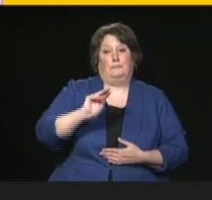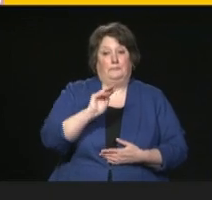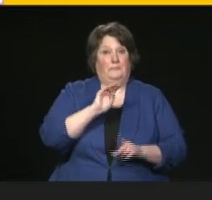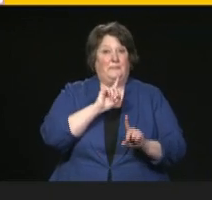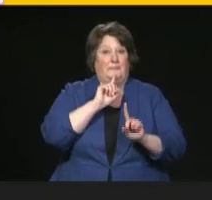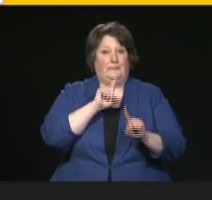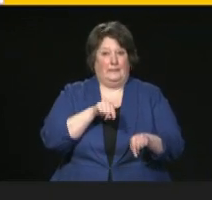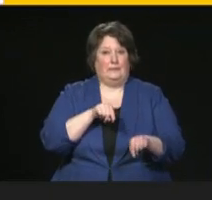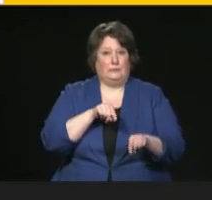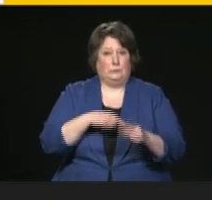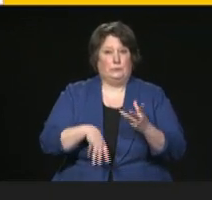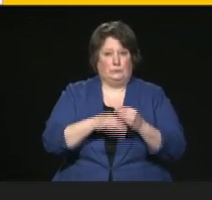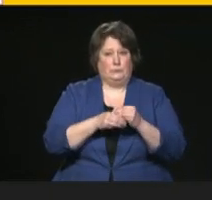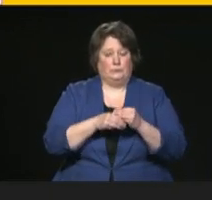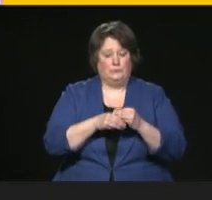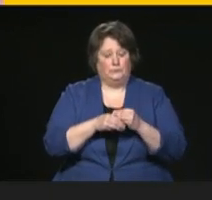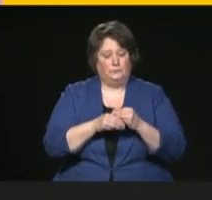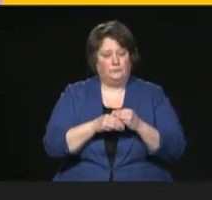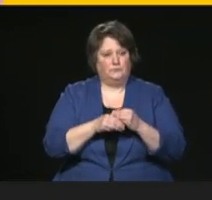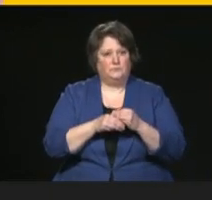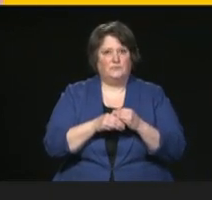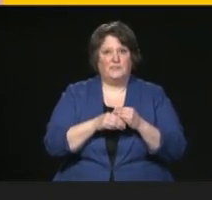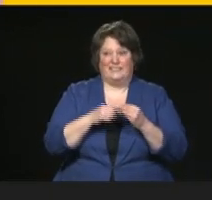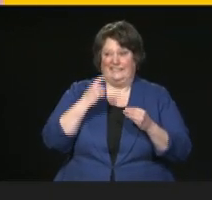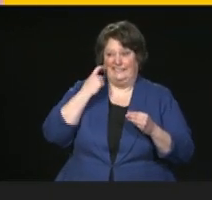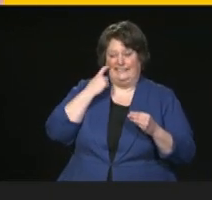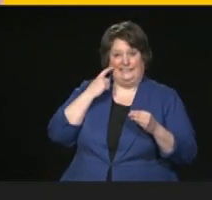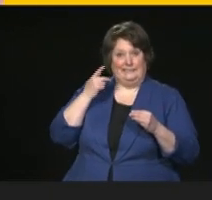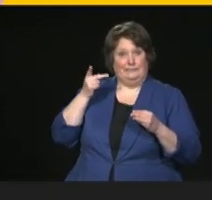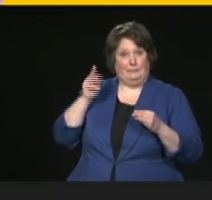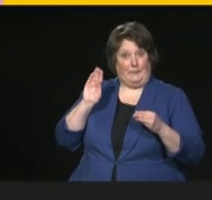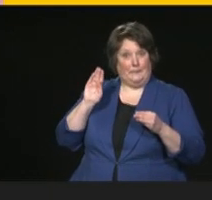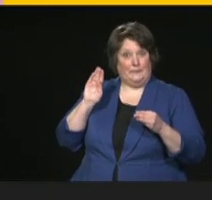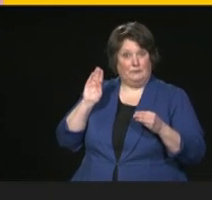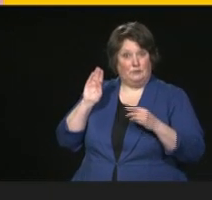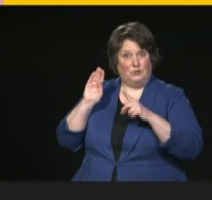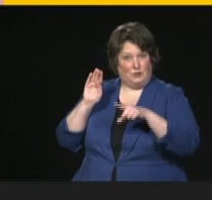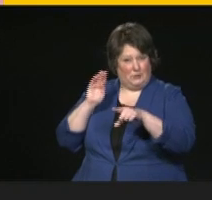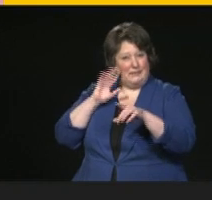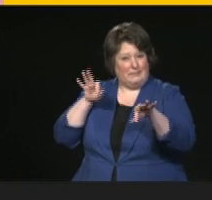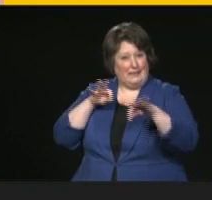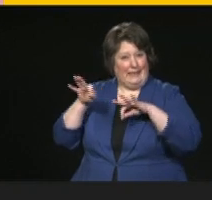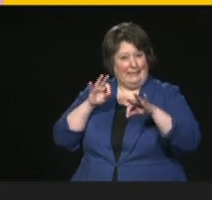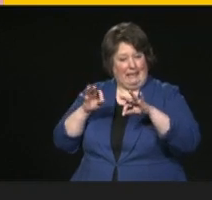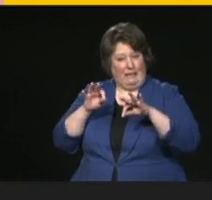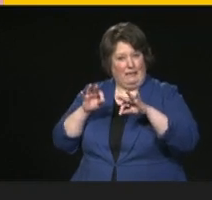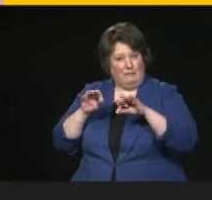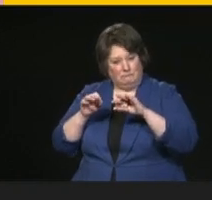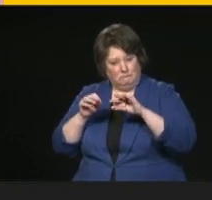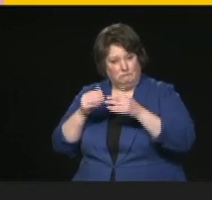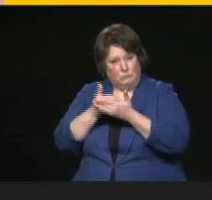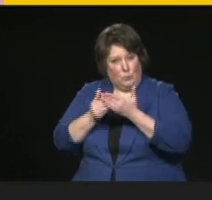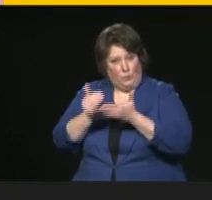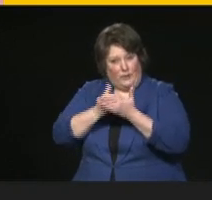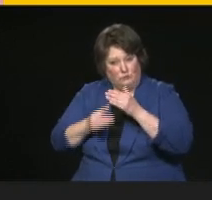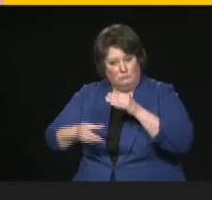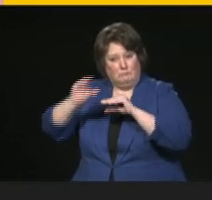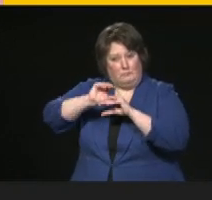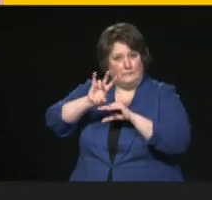today's announcement by the Prime Minister on the 75% wage subsidy was a very important